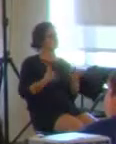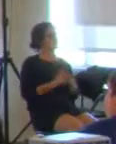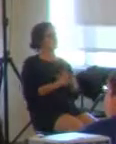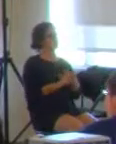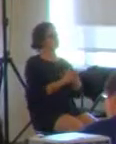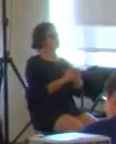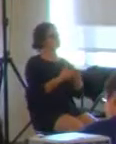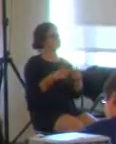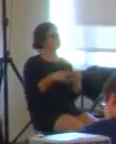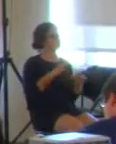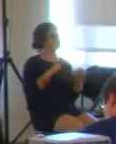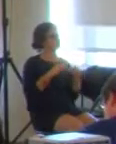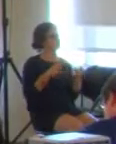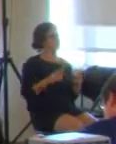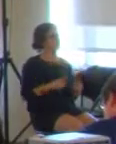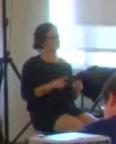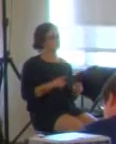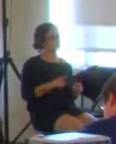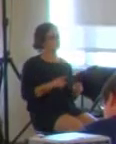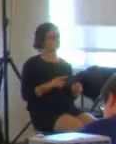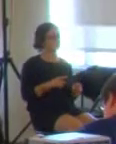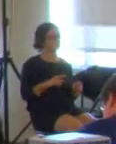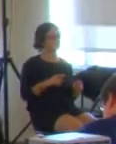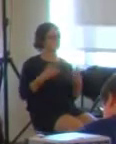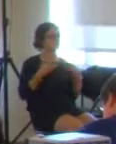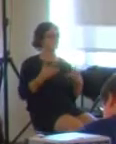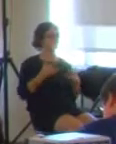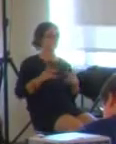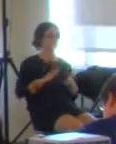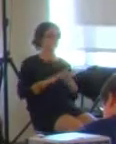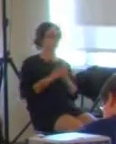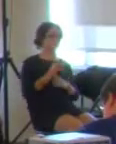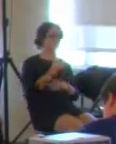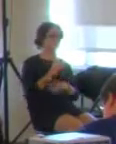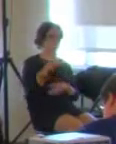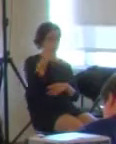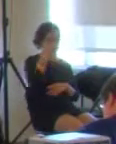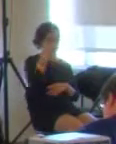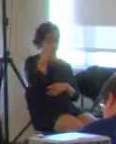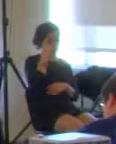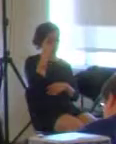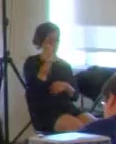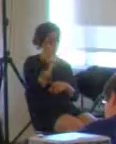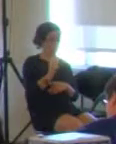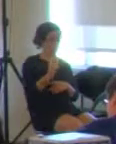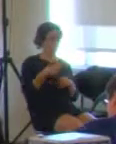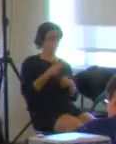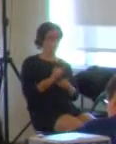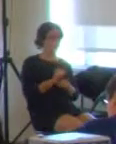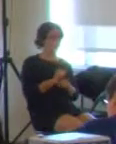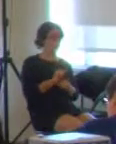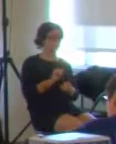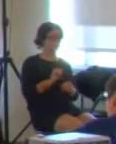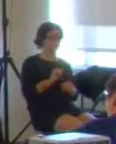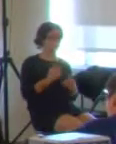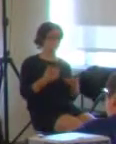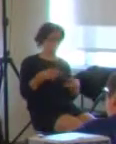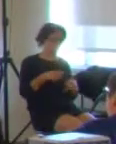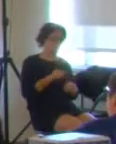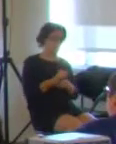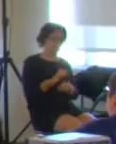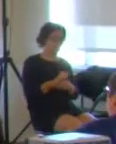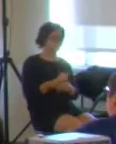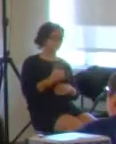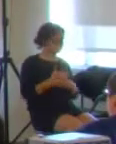with people. They become disabled, mentally disabled, while working at the job. They're on the